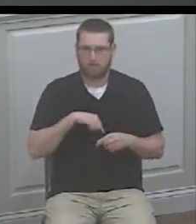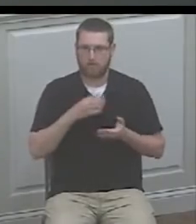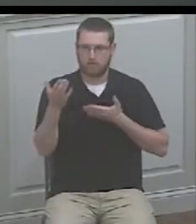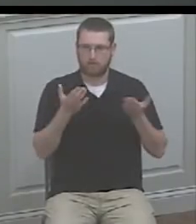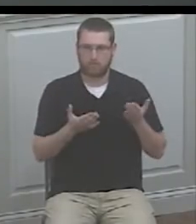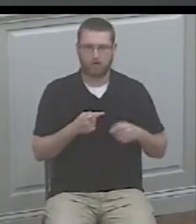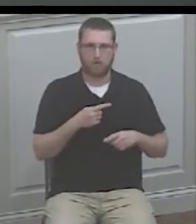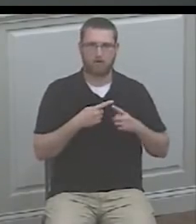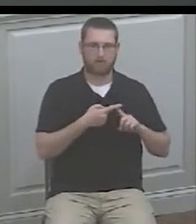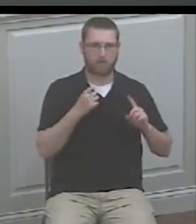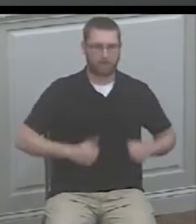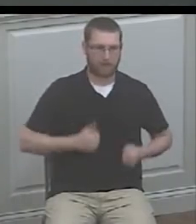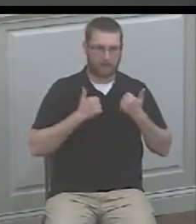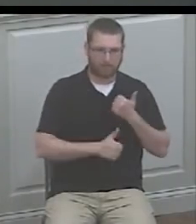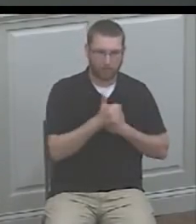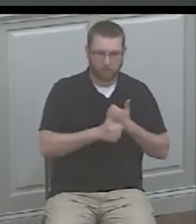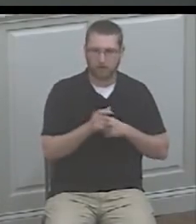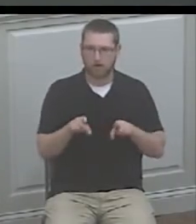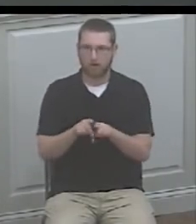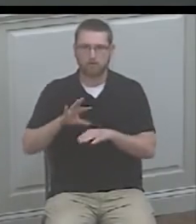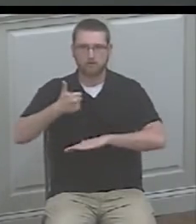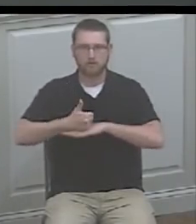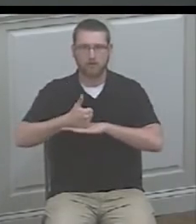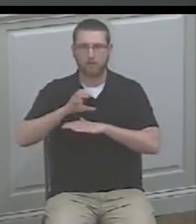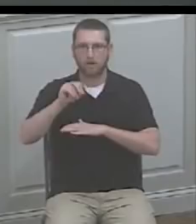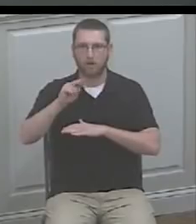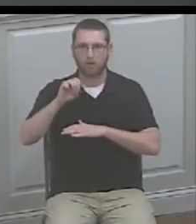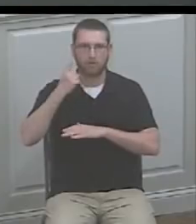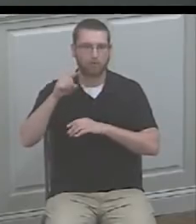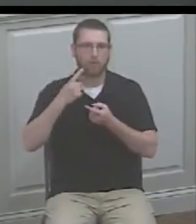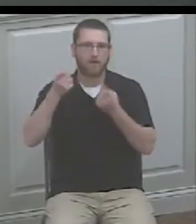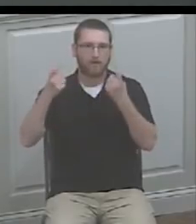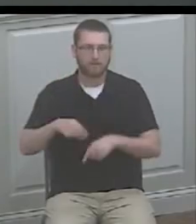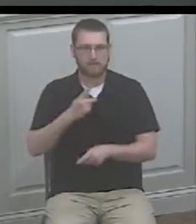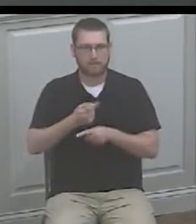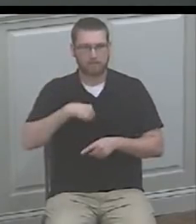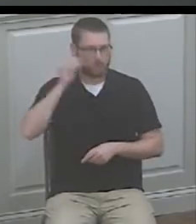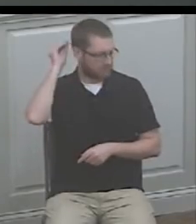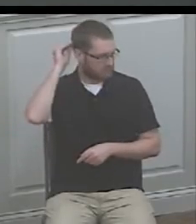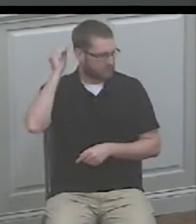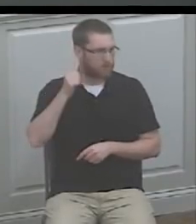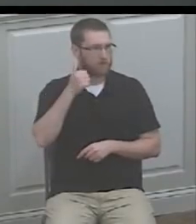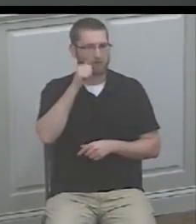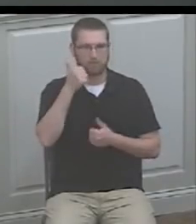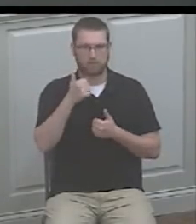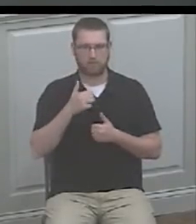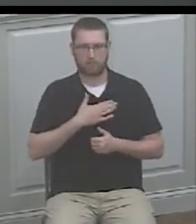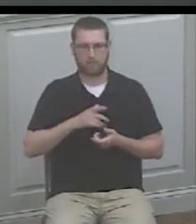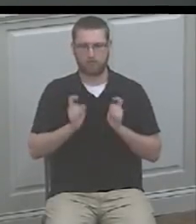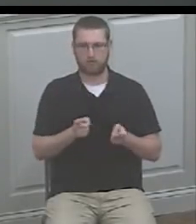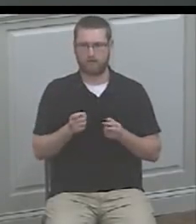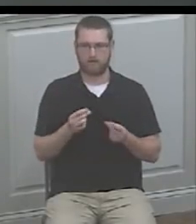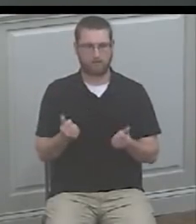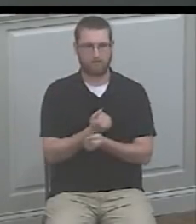most life-threatening thing to making sure we place cones for events. And we hope that you'll keep us in your mind and find a prompt way to adjust those